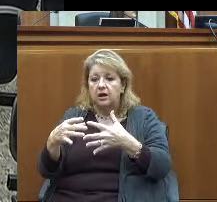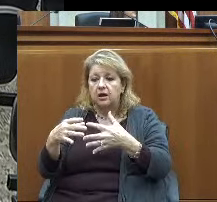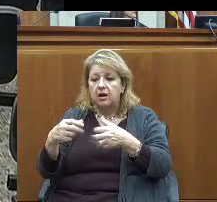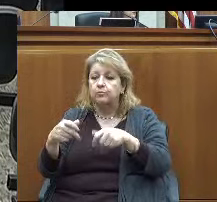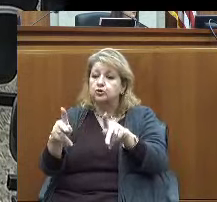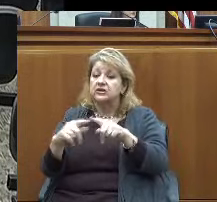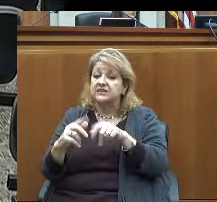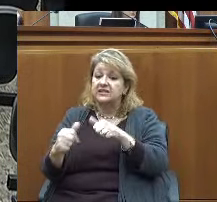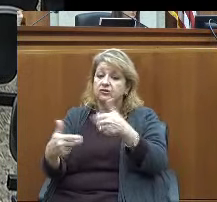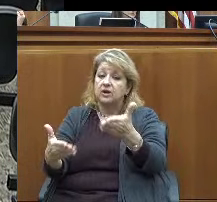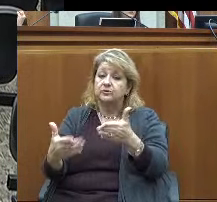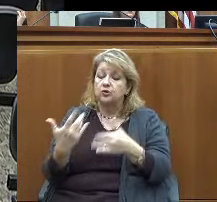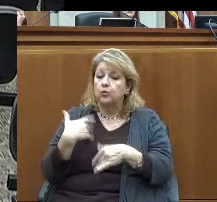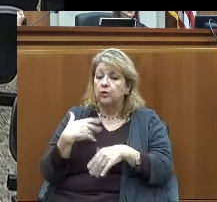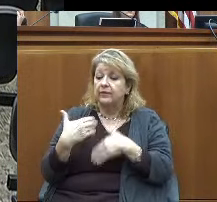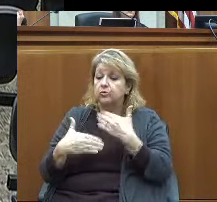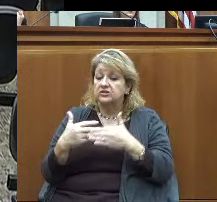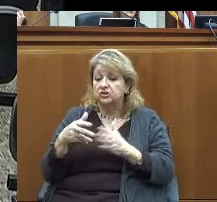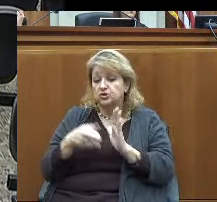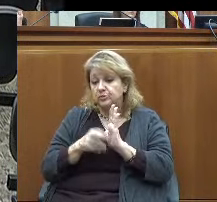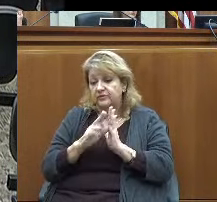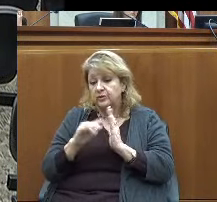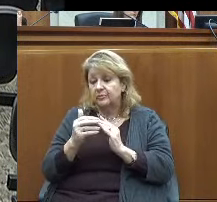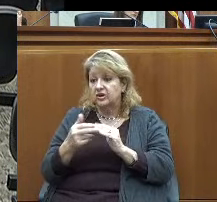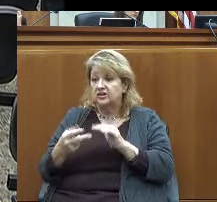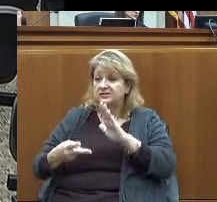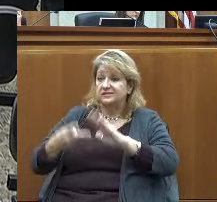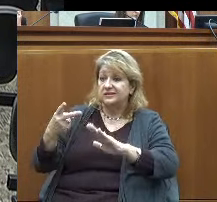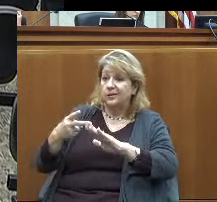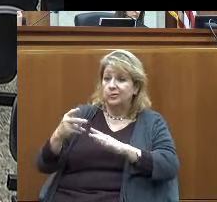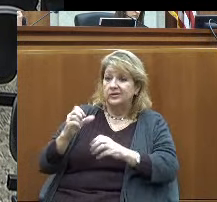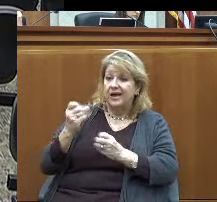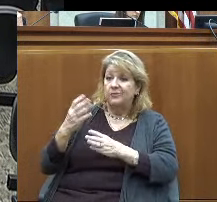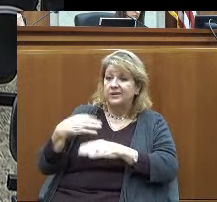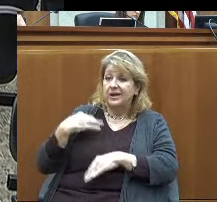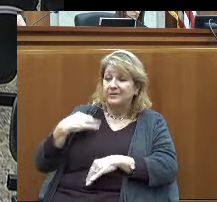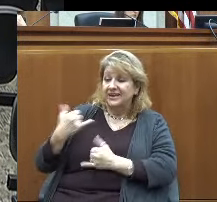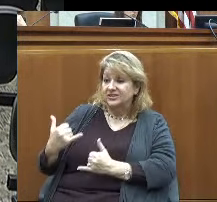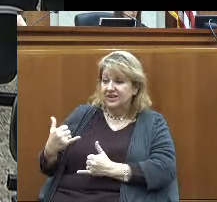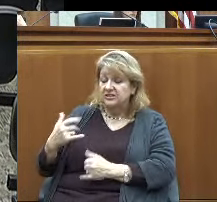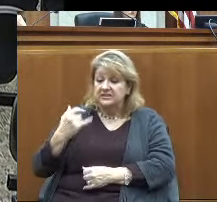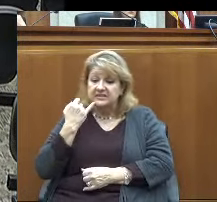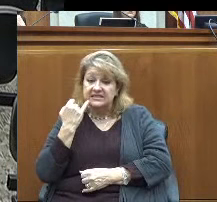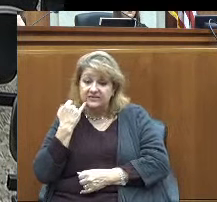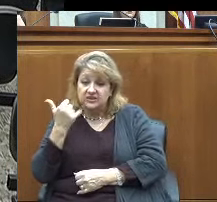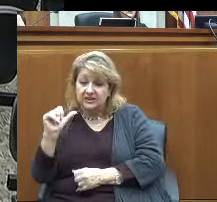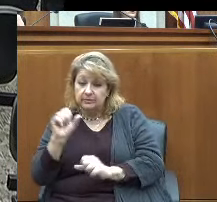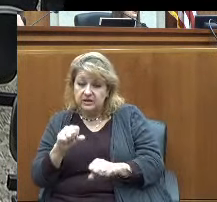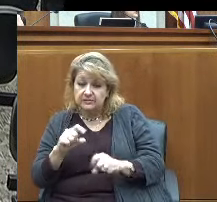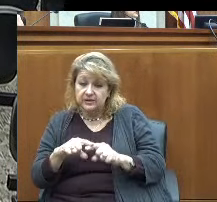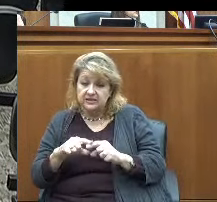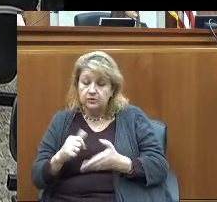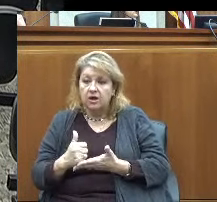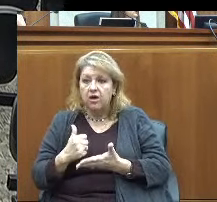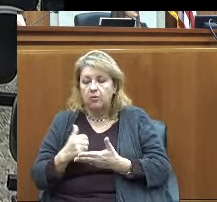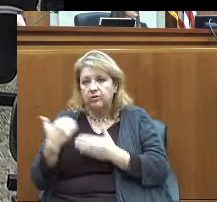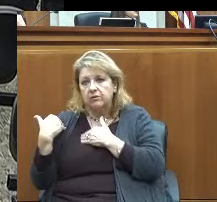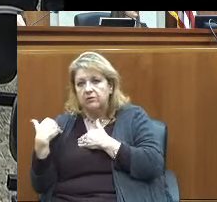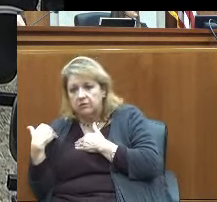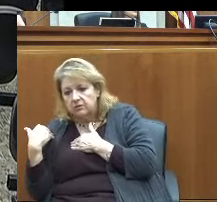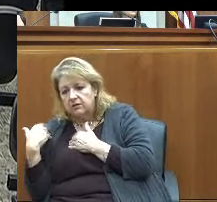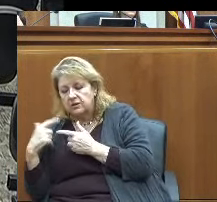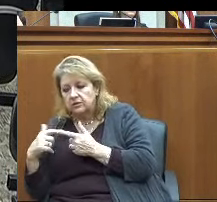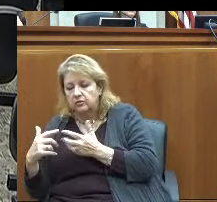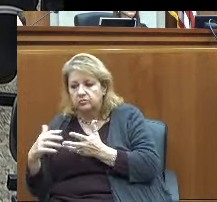in the process of reviewing all of that to see are there possibilities to ease some of that burden.